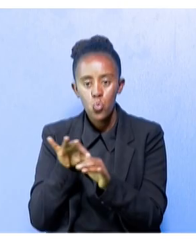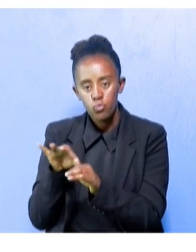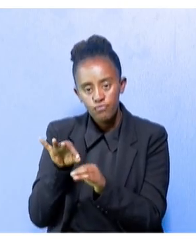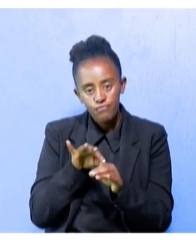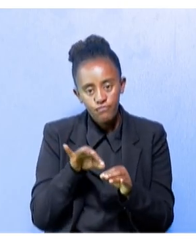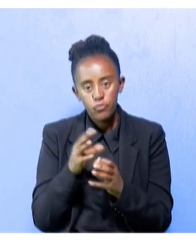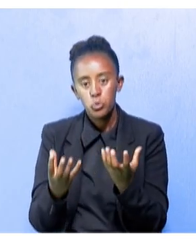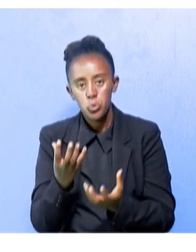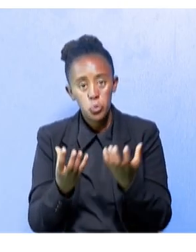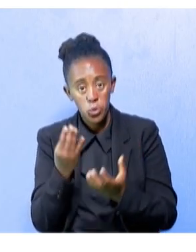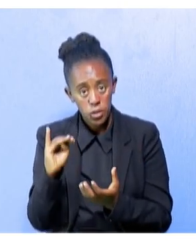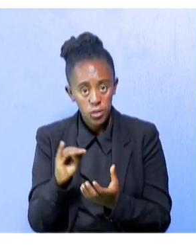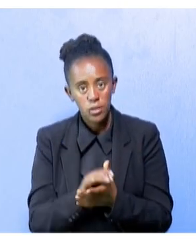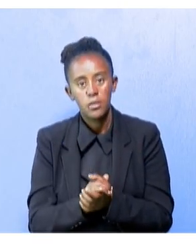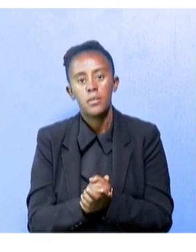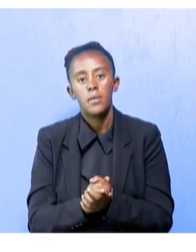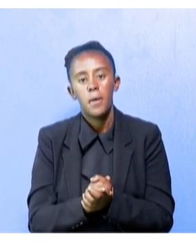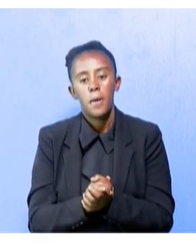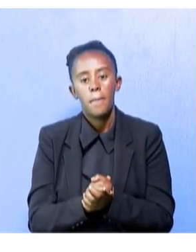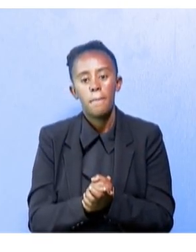a supper.